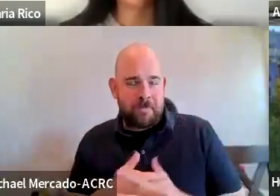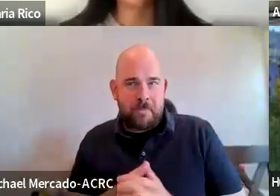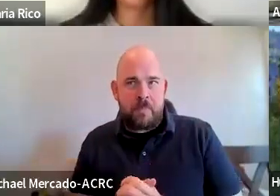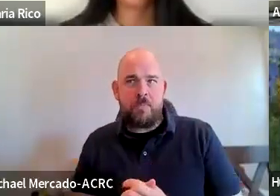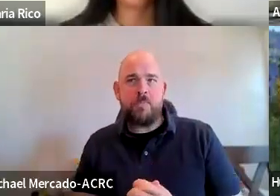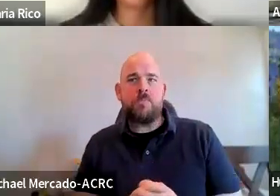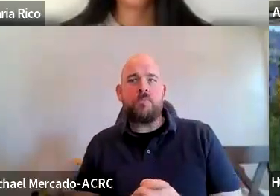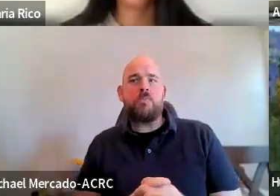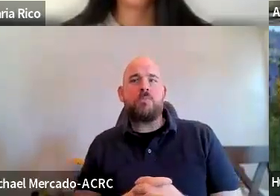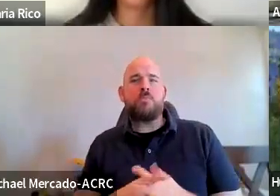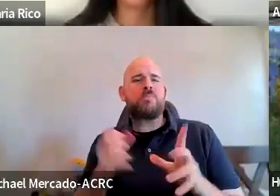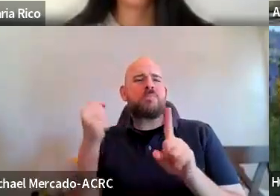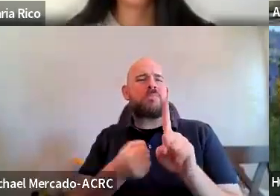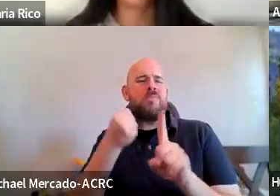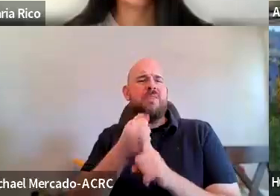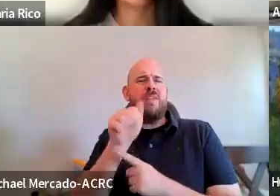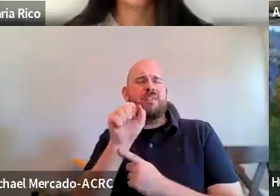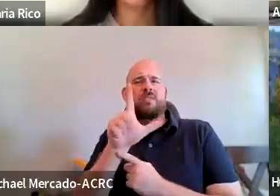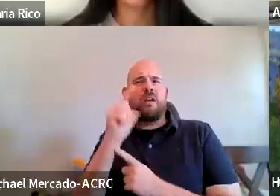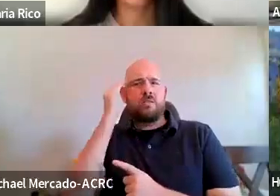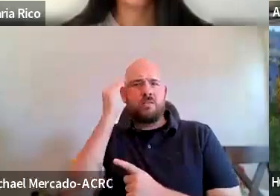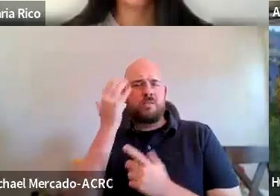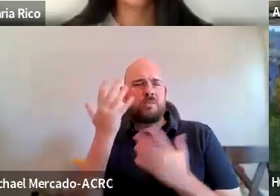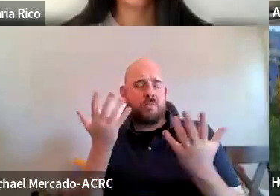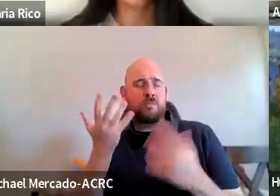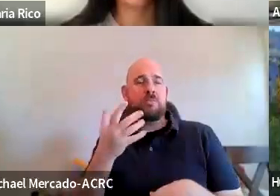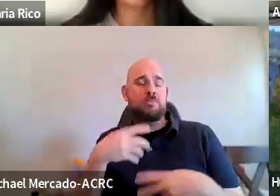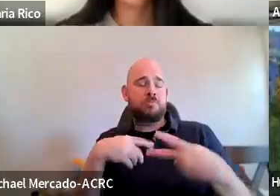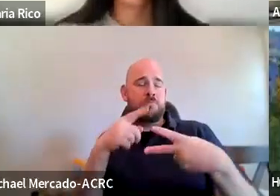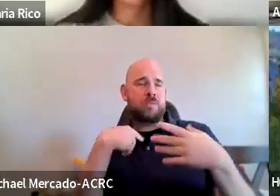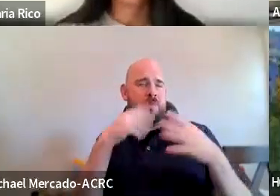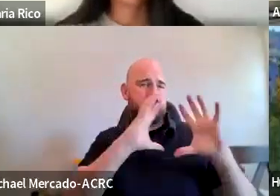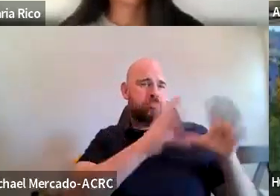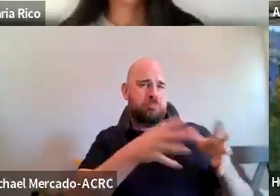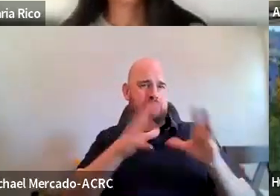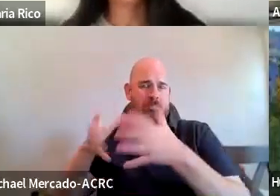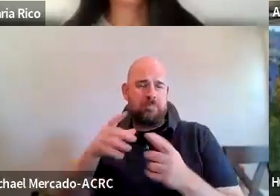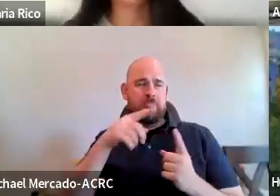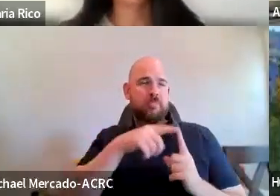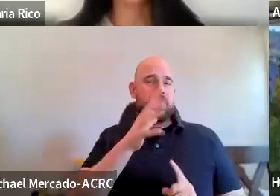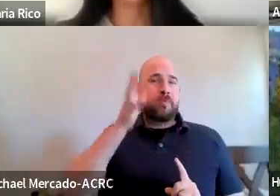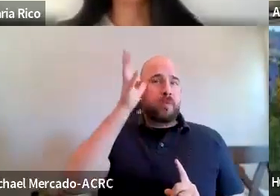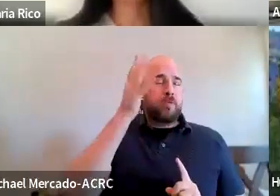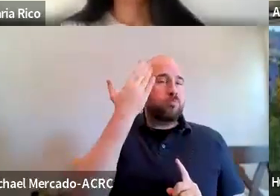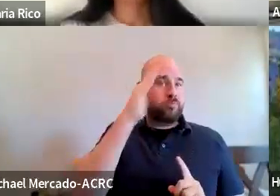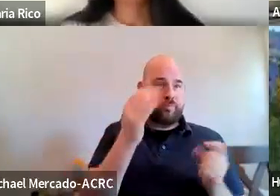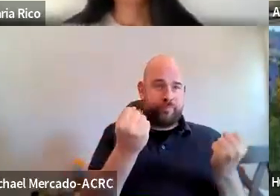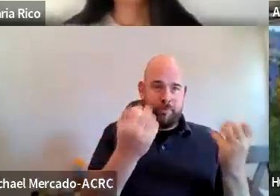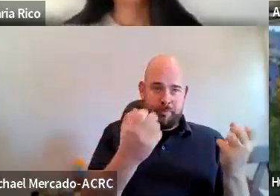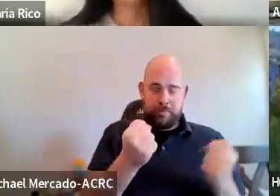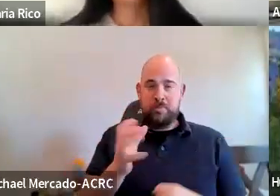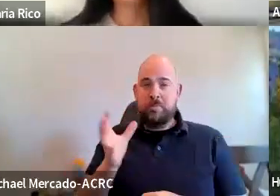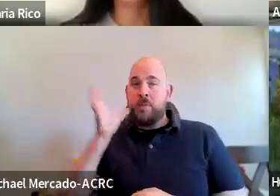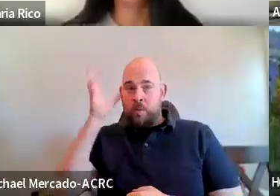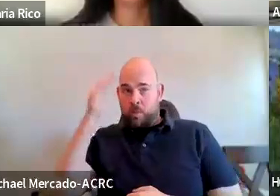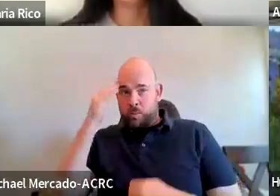know ASL or any form of sign language. That the impact of not knowing ASL, we're going to compare these